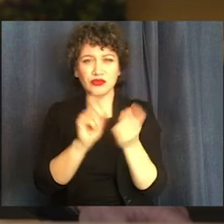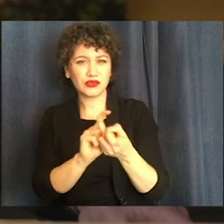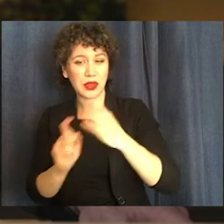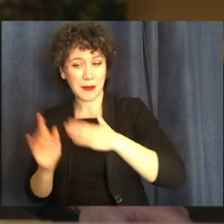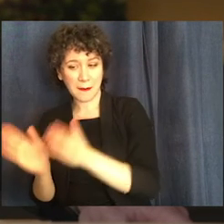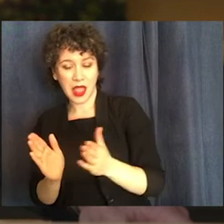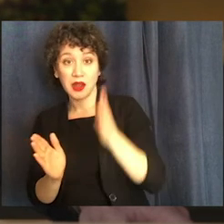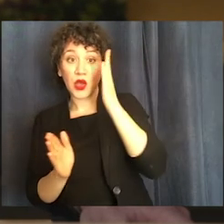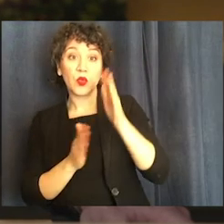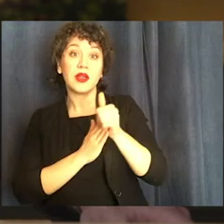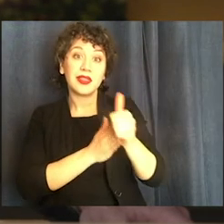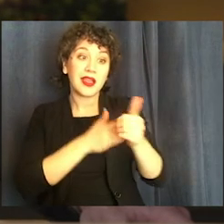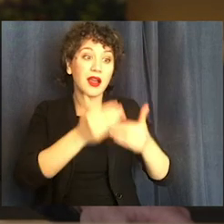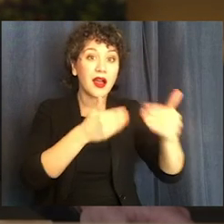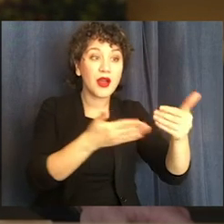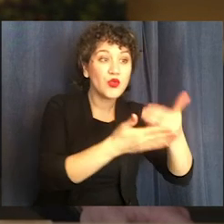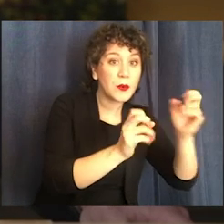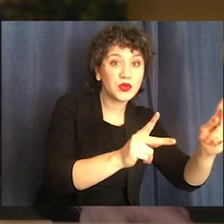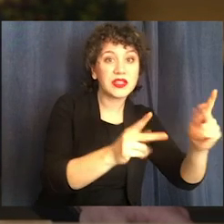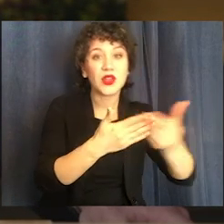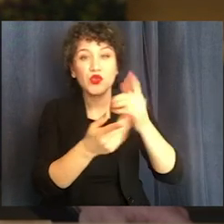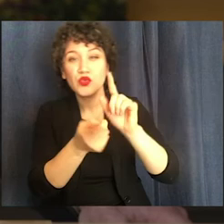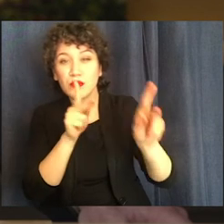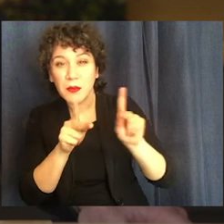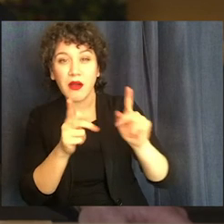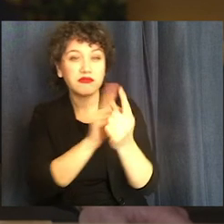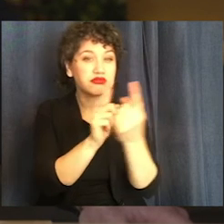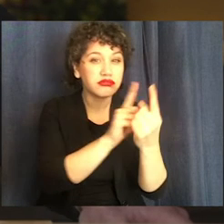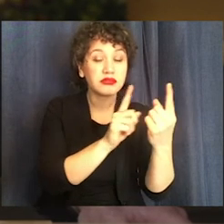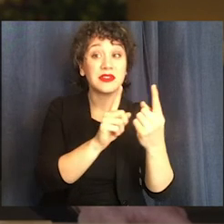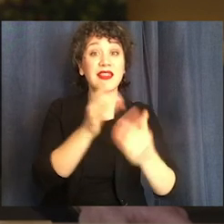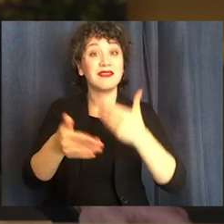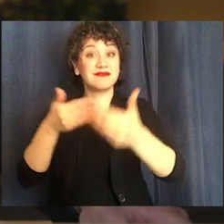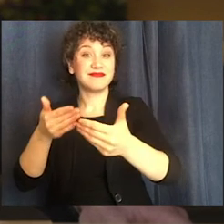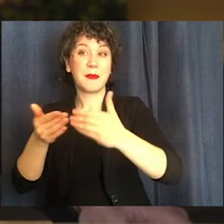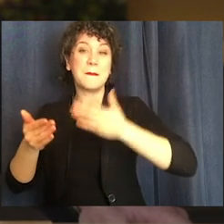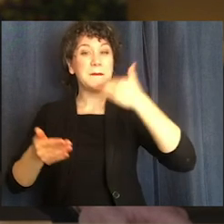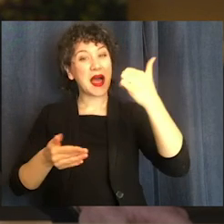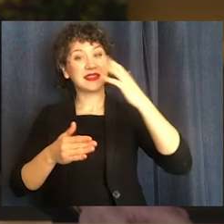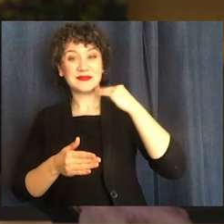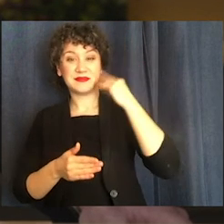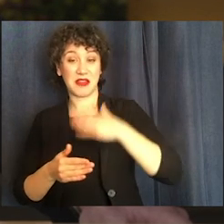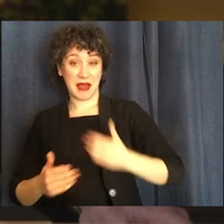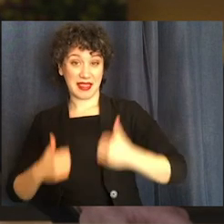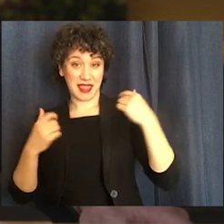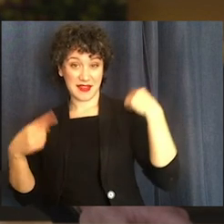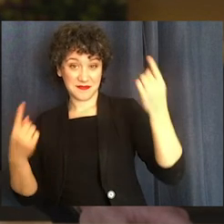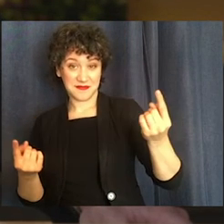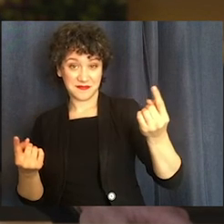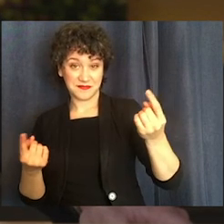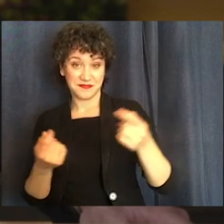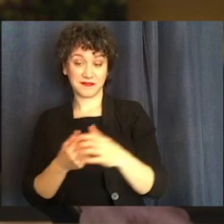far. Work. Each summer after school let out, I came home to Minnesota and worked for a local beverage distributor where I